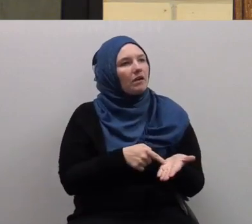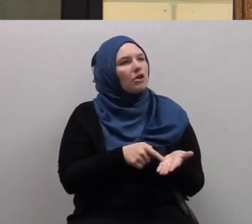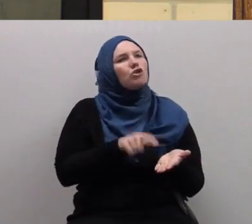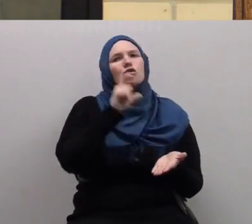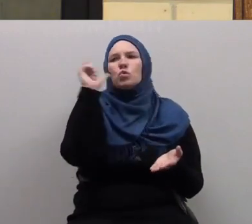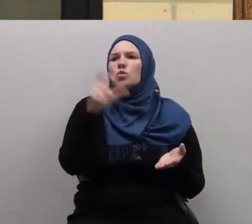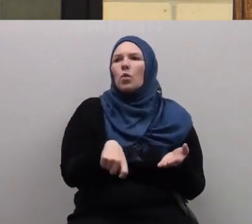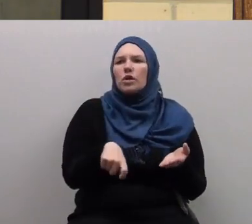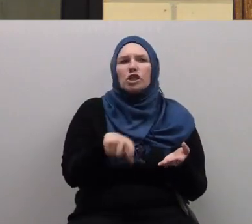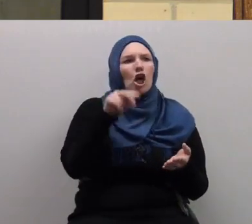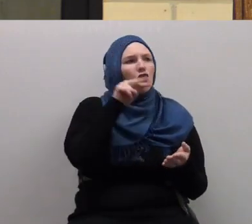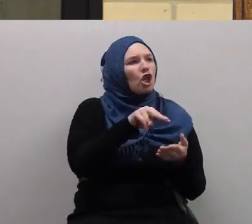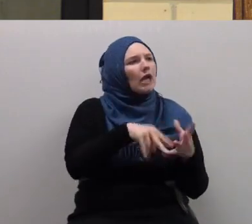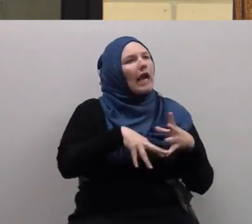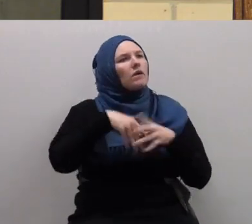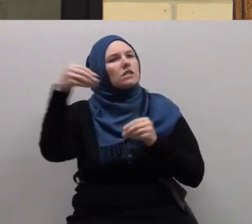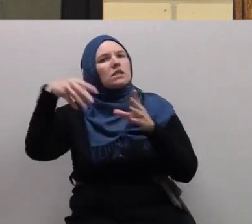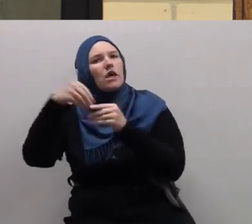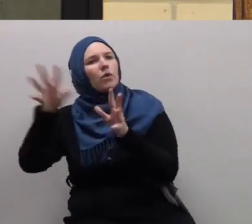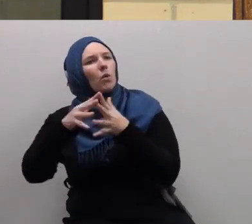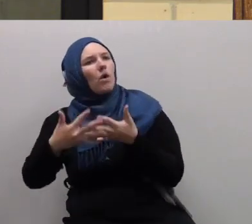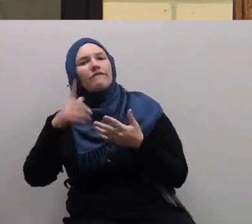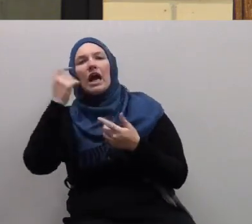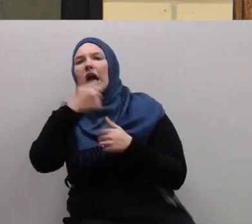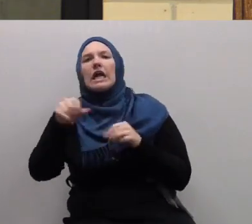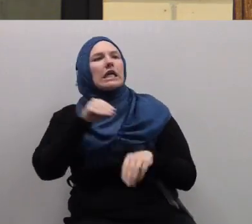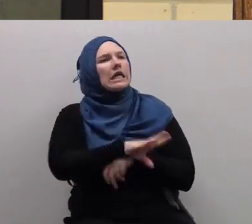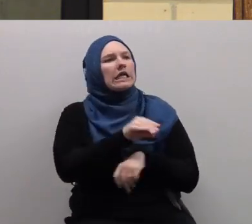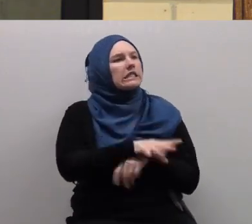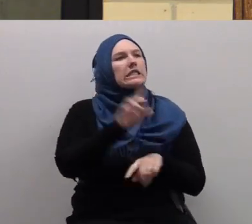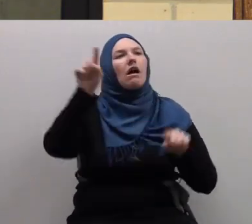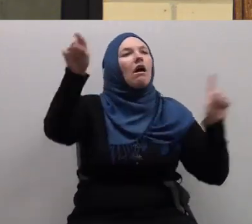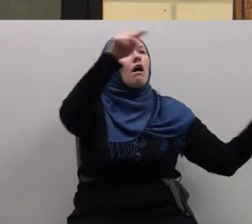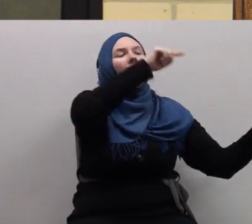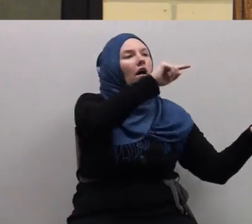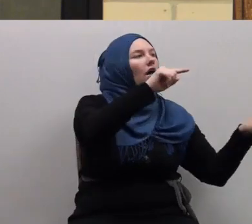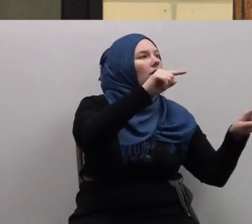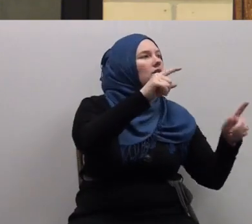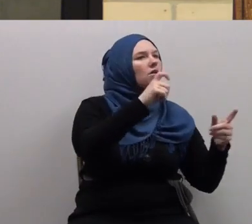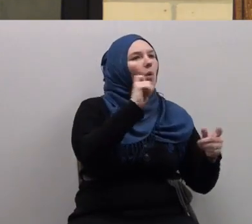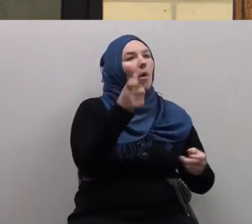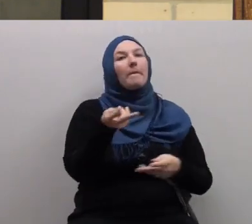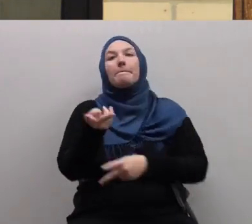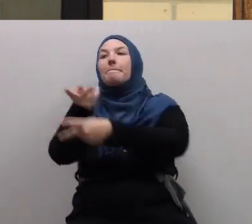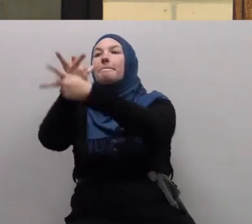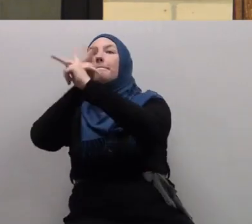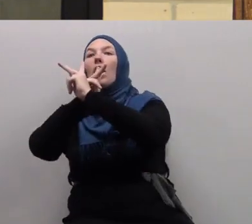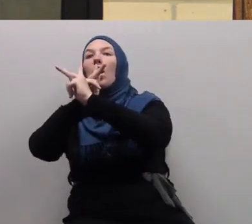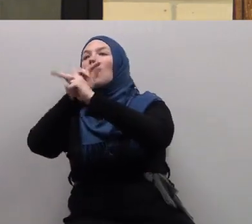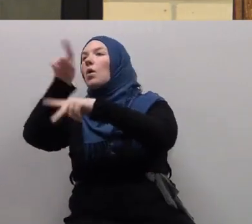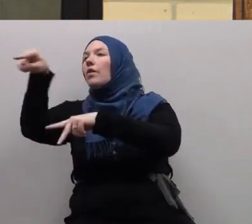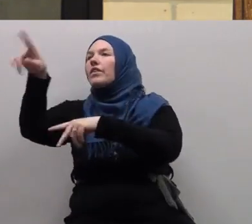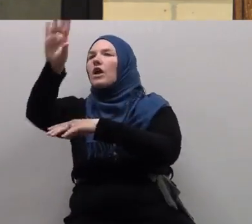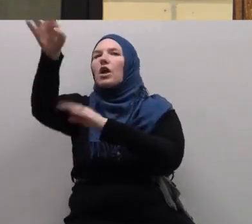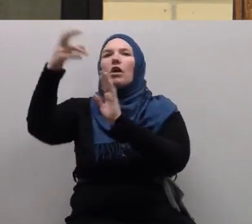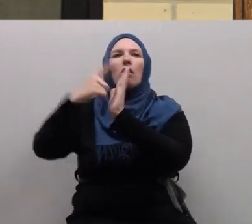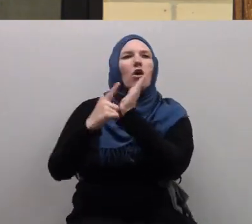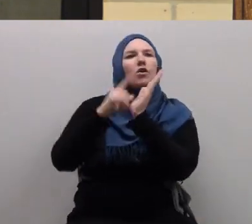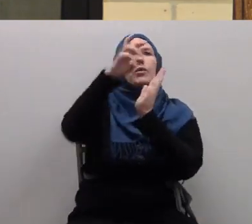to look out of the Quran for any guidance, nor should you borrow anything from anywhere,